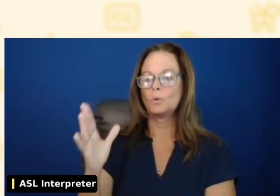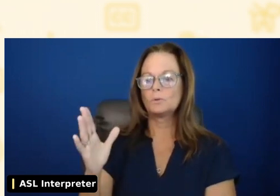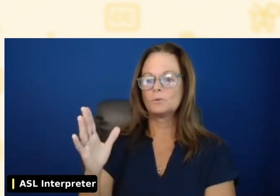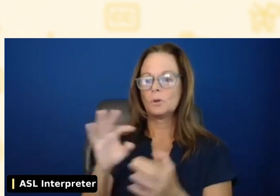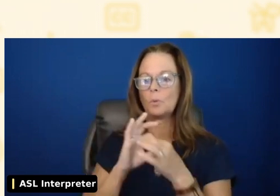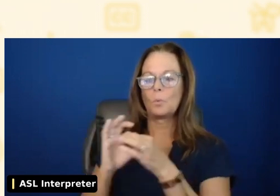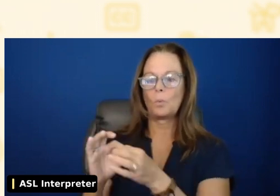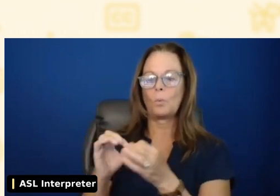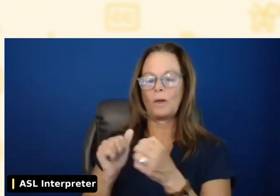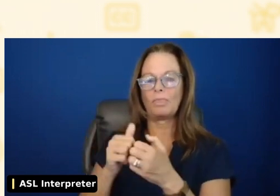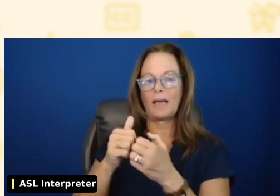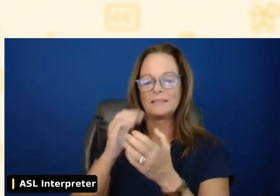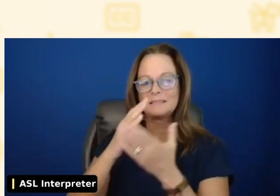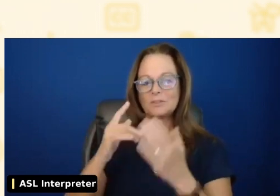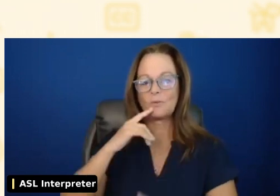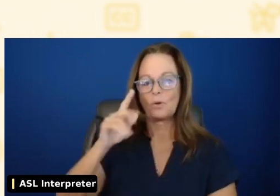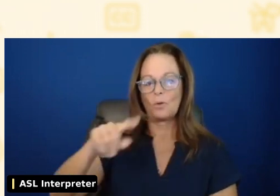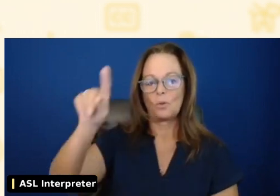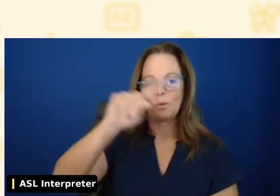different sections of the email message.